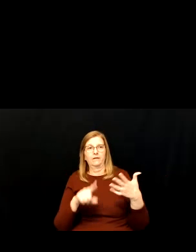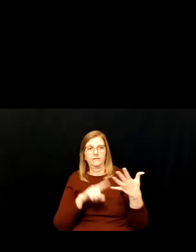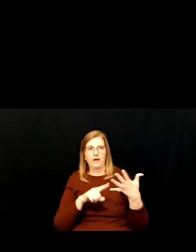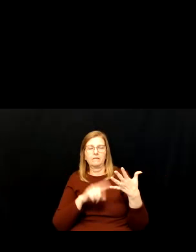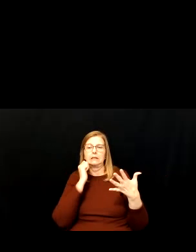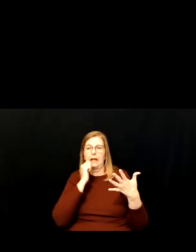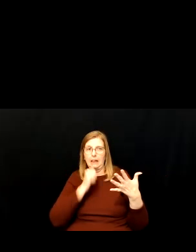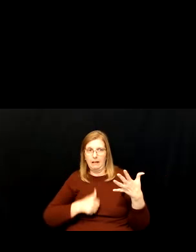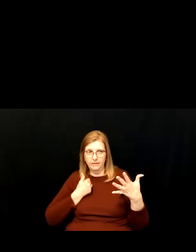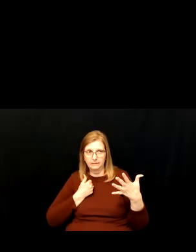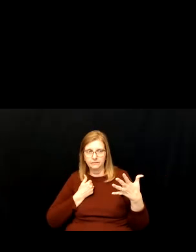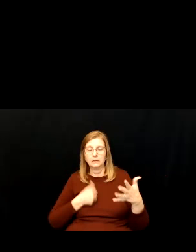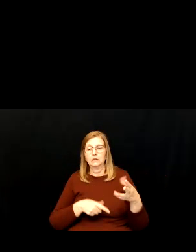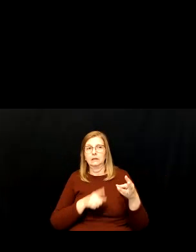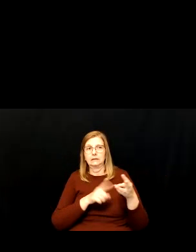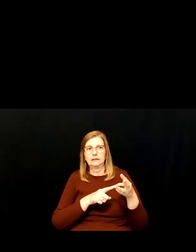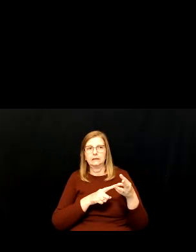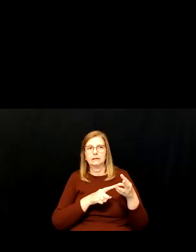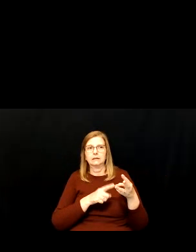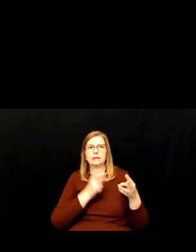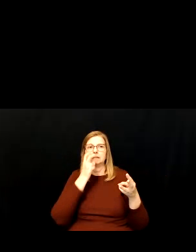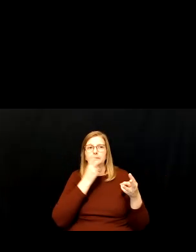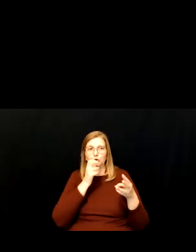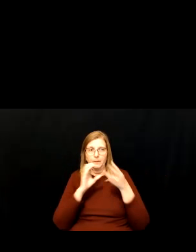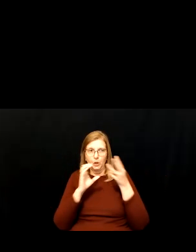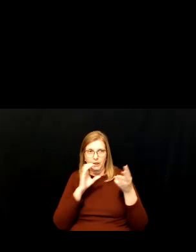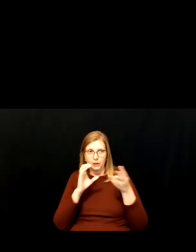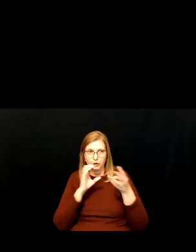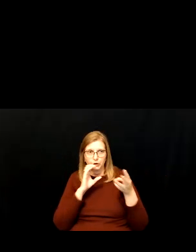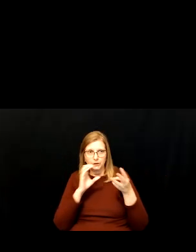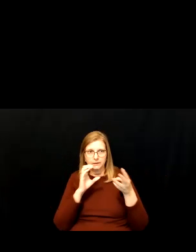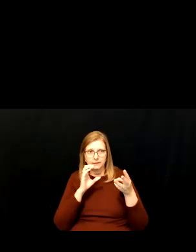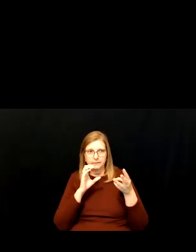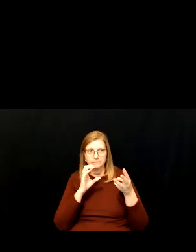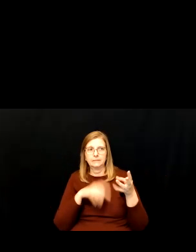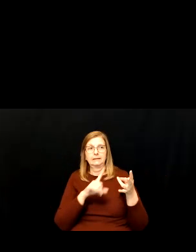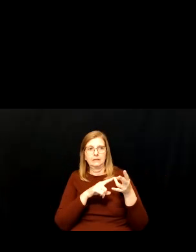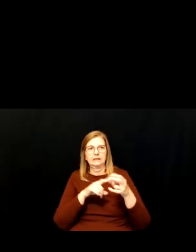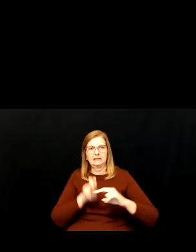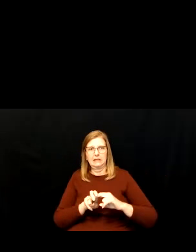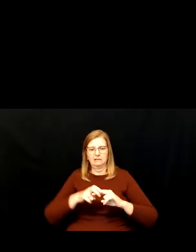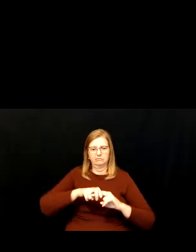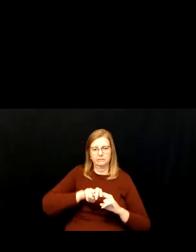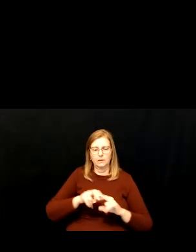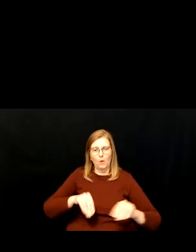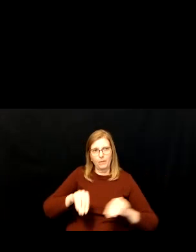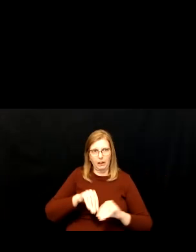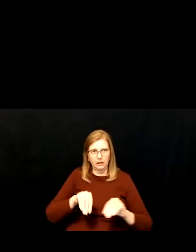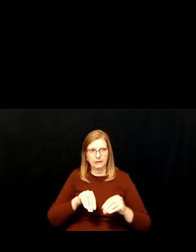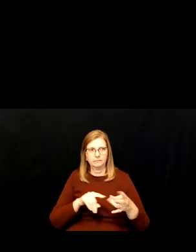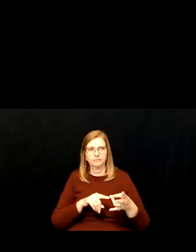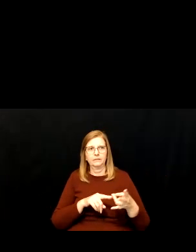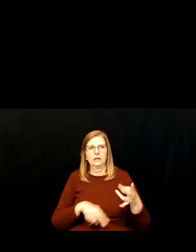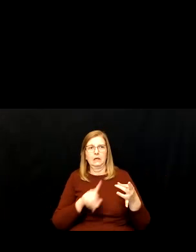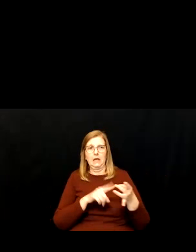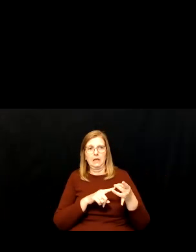daily living. Number 6 is speech communication. Number 7 is seating, positioning, and